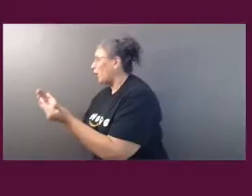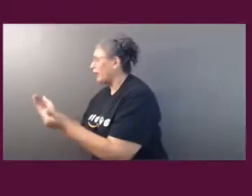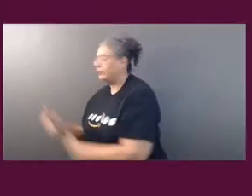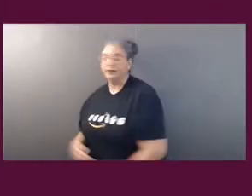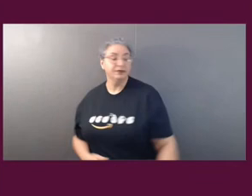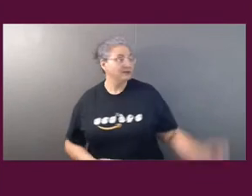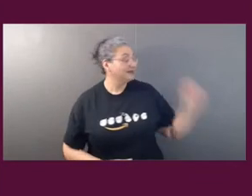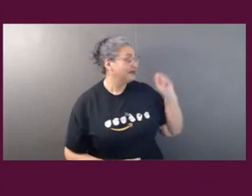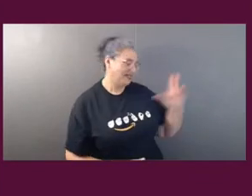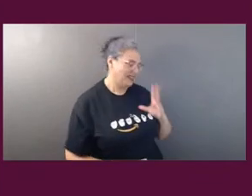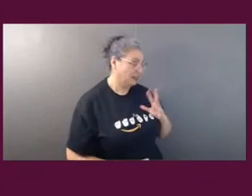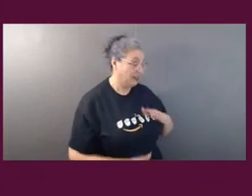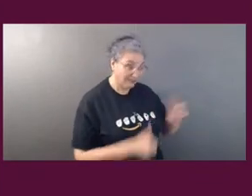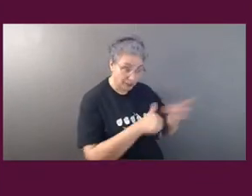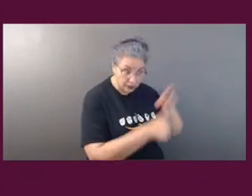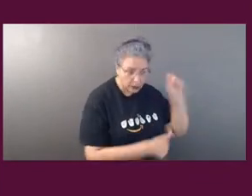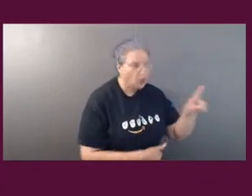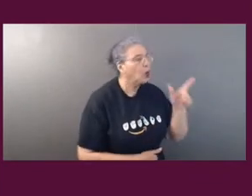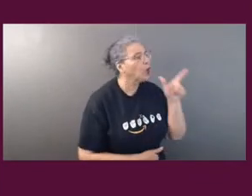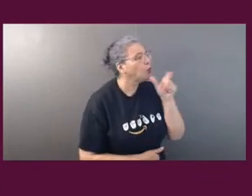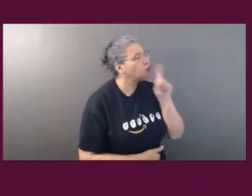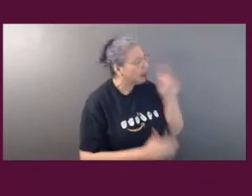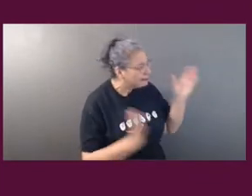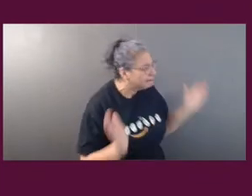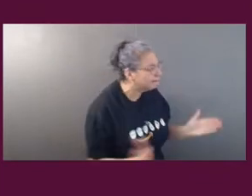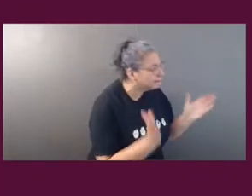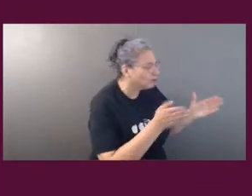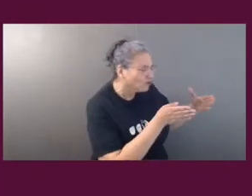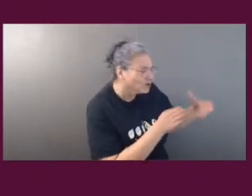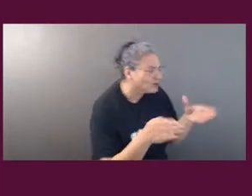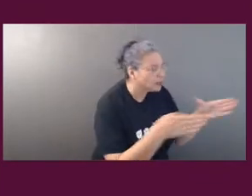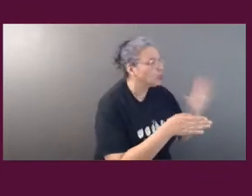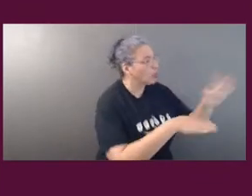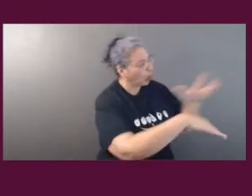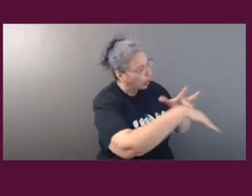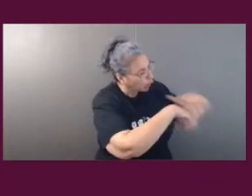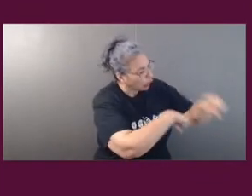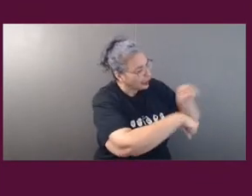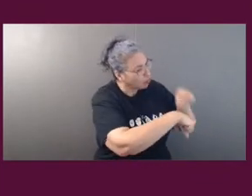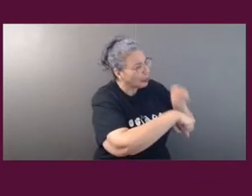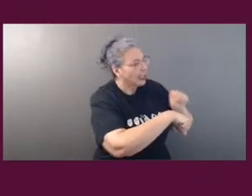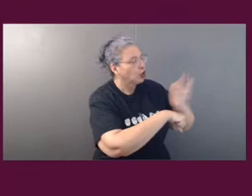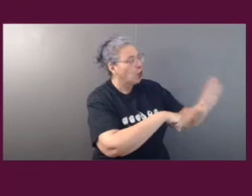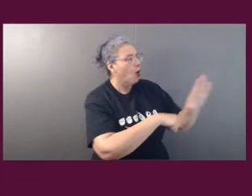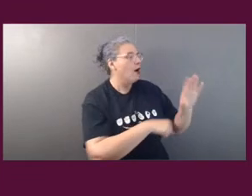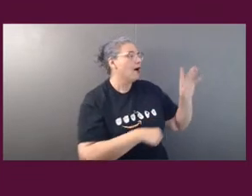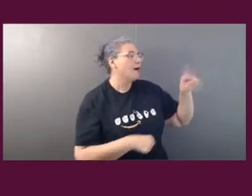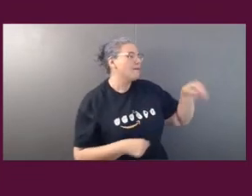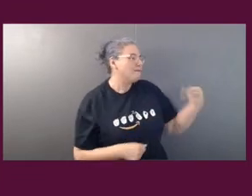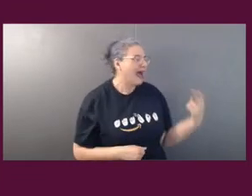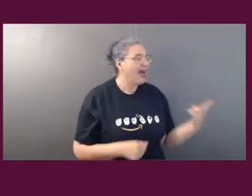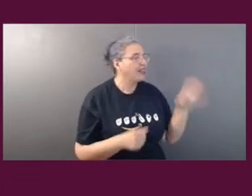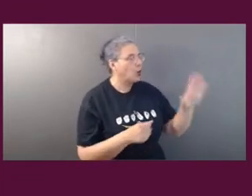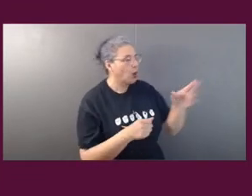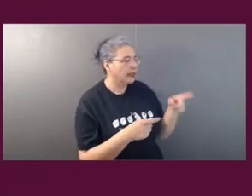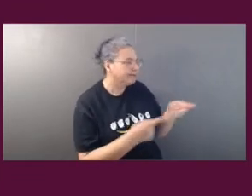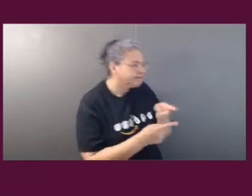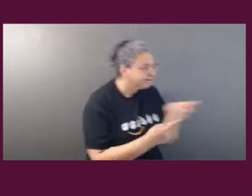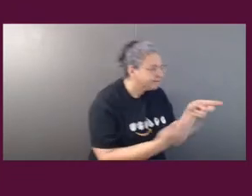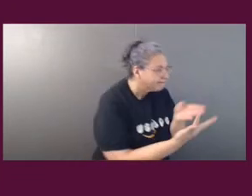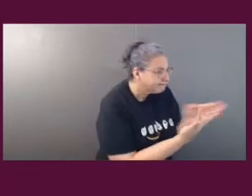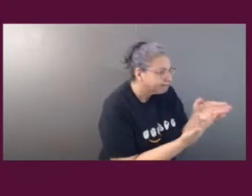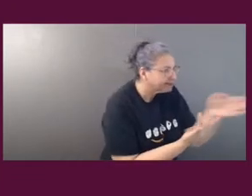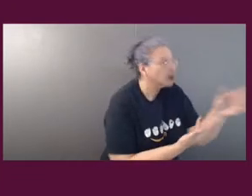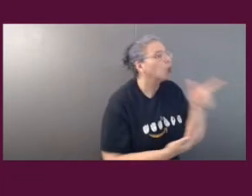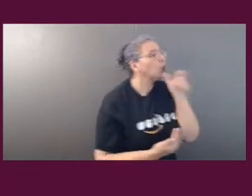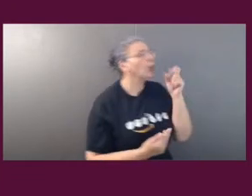So the first question is, who shaped your path in your early career? Are there women who showed up for you in pivotal moments that you would like to